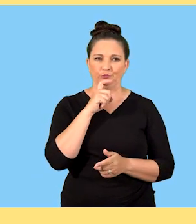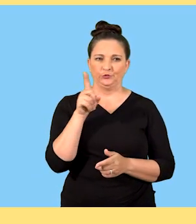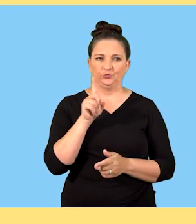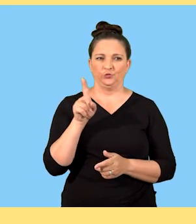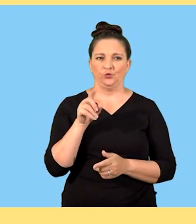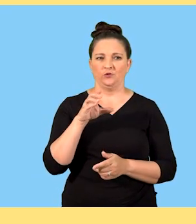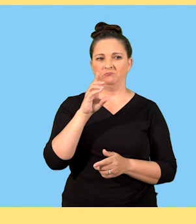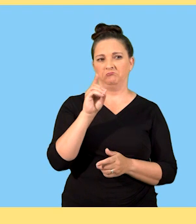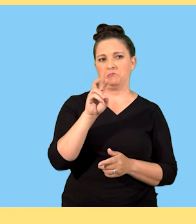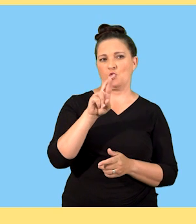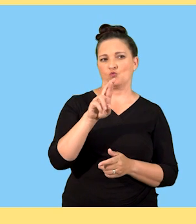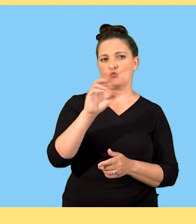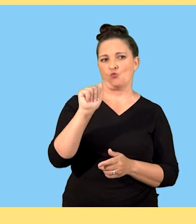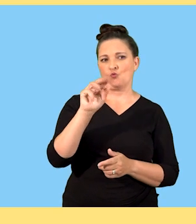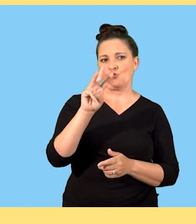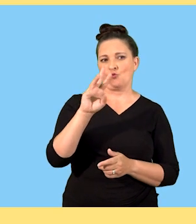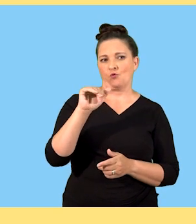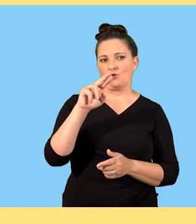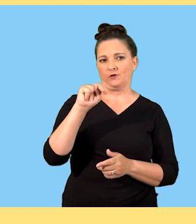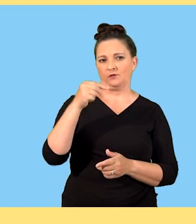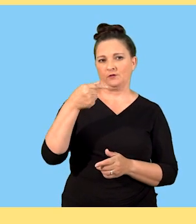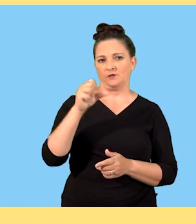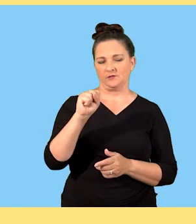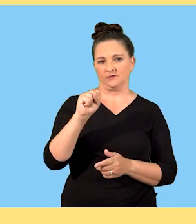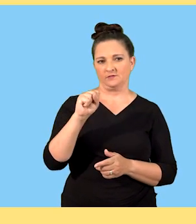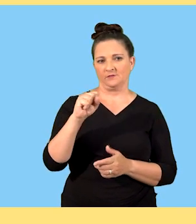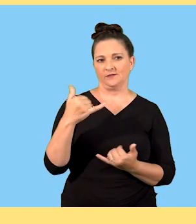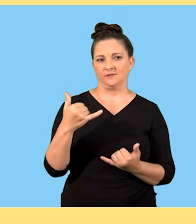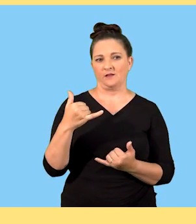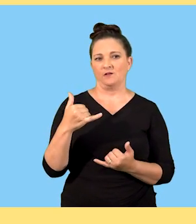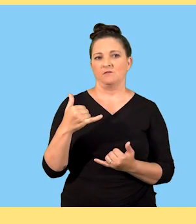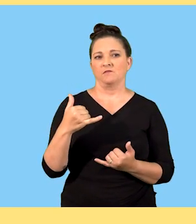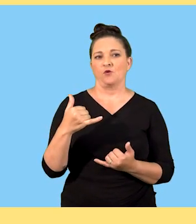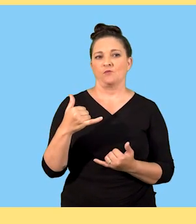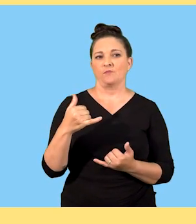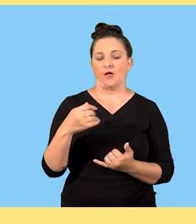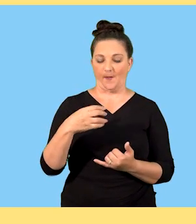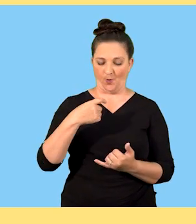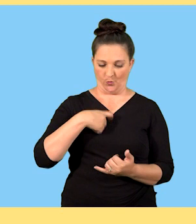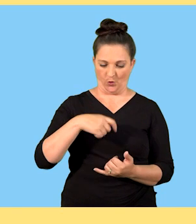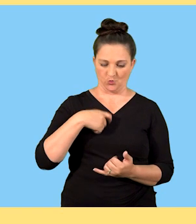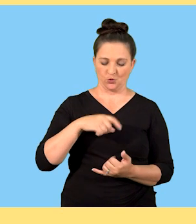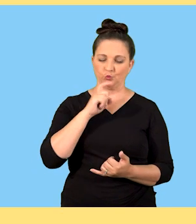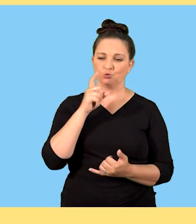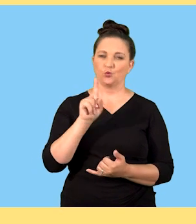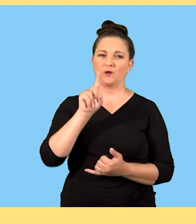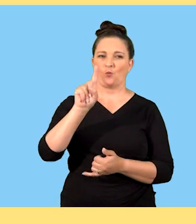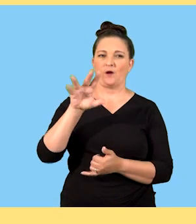and we call them drawings. It could have been goods, it could have been cash. The total amount of drawings is